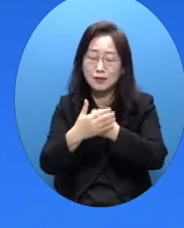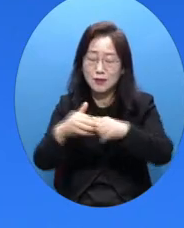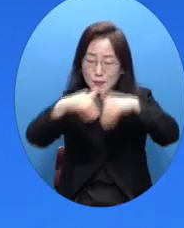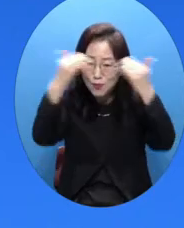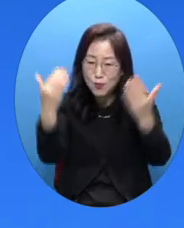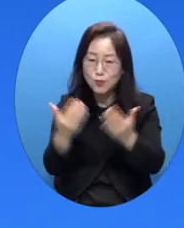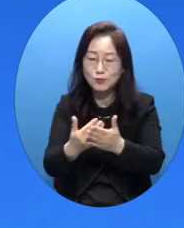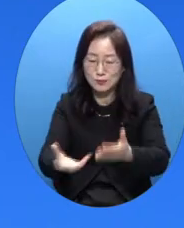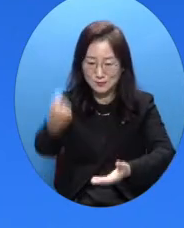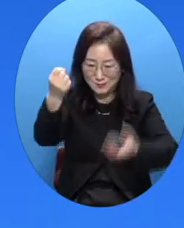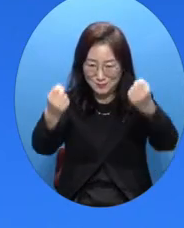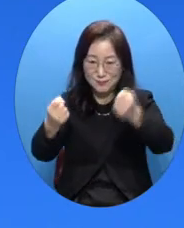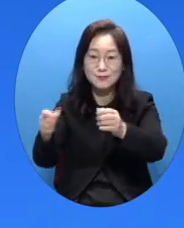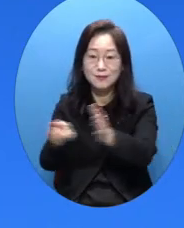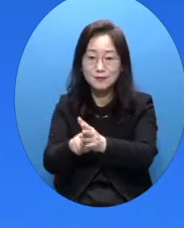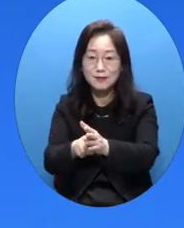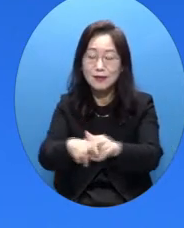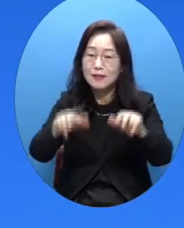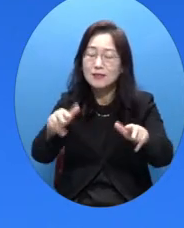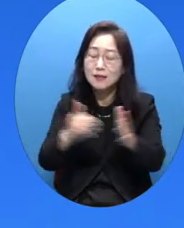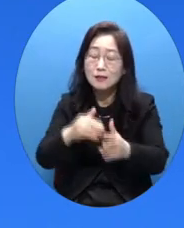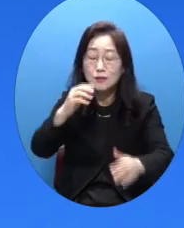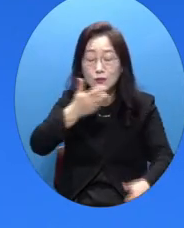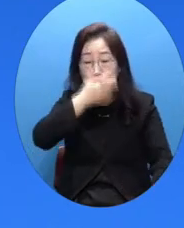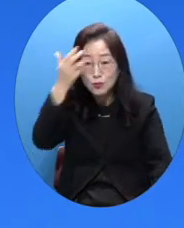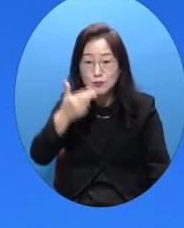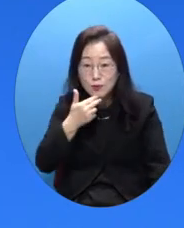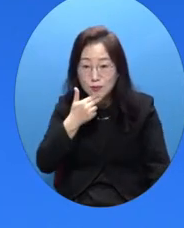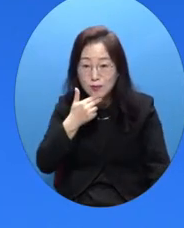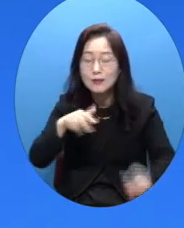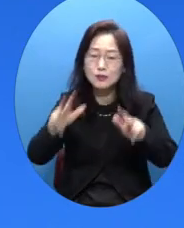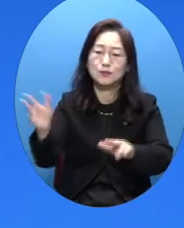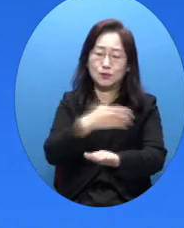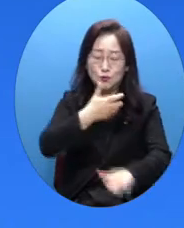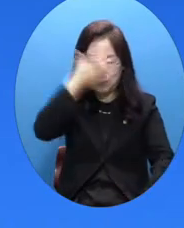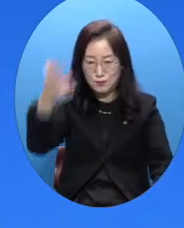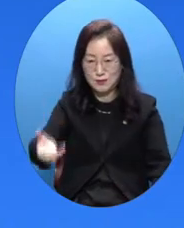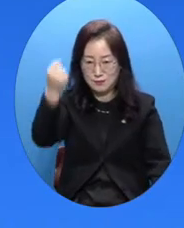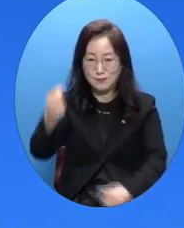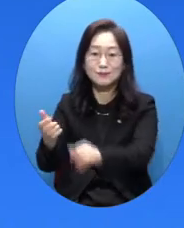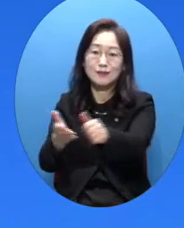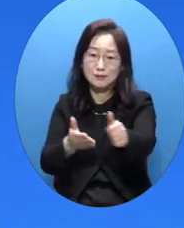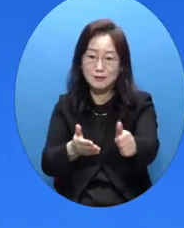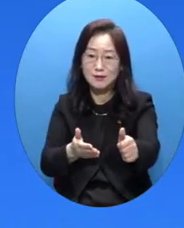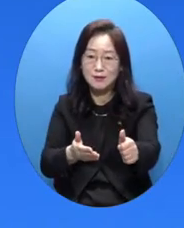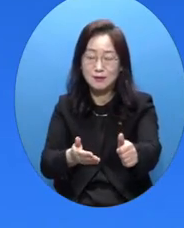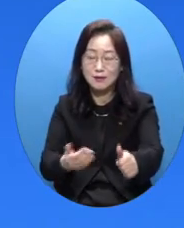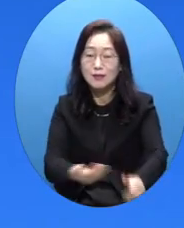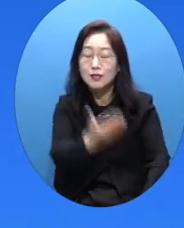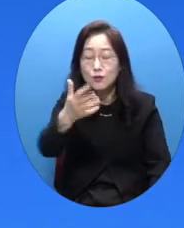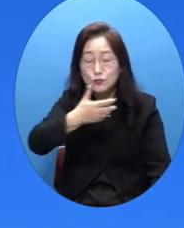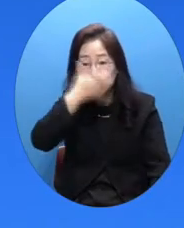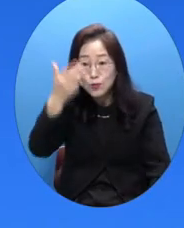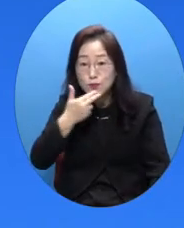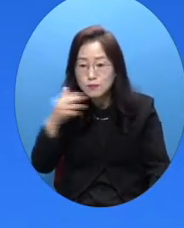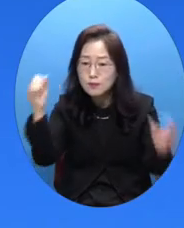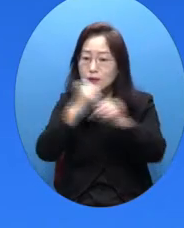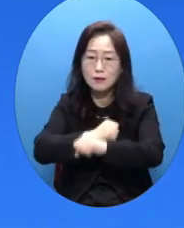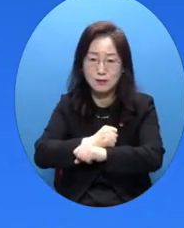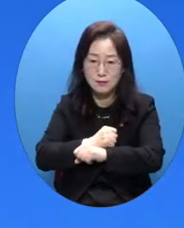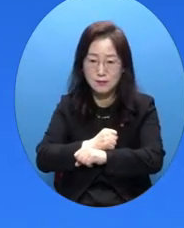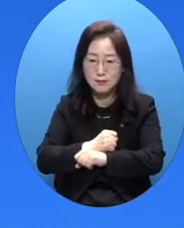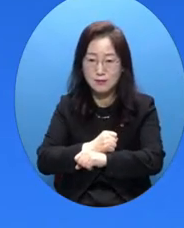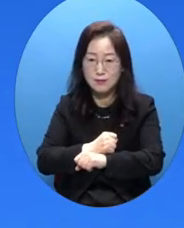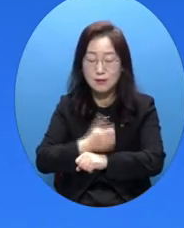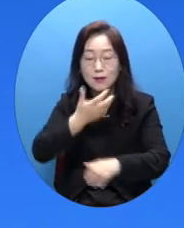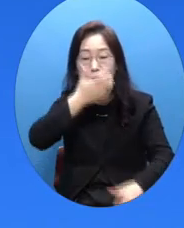faith then God will pour down His blessings and Grace upon you have you been living your life without dreams I bless you in